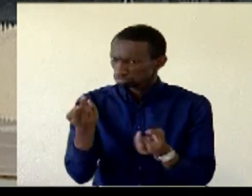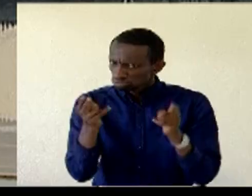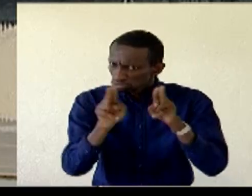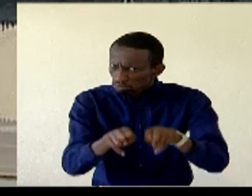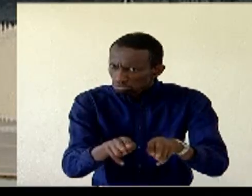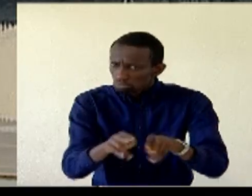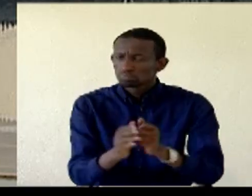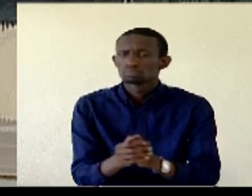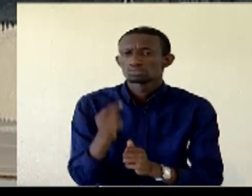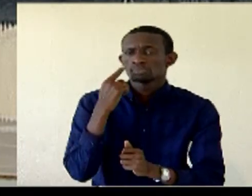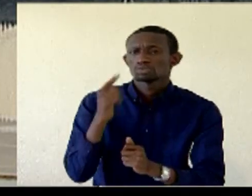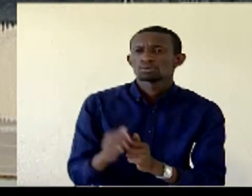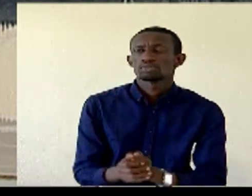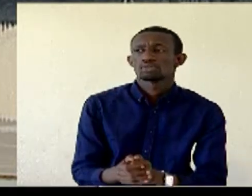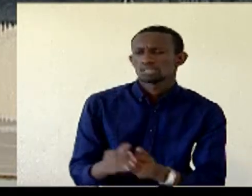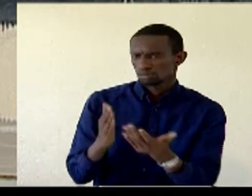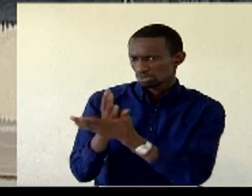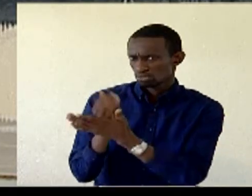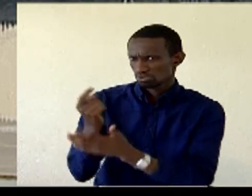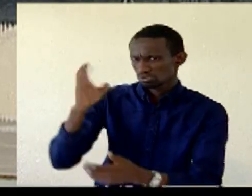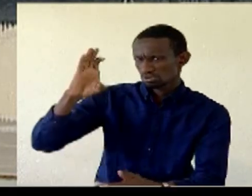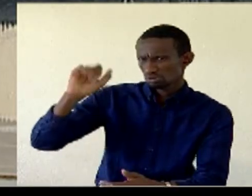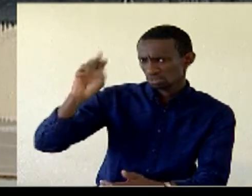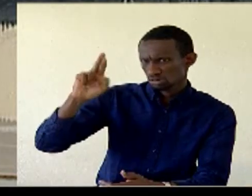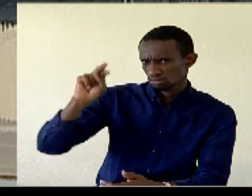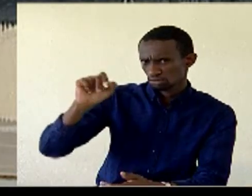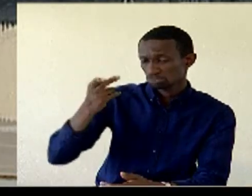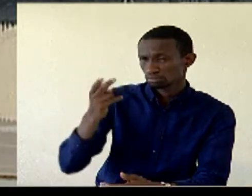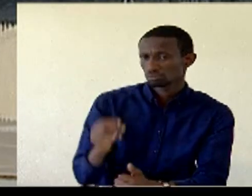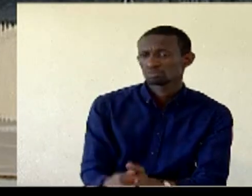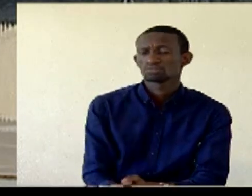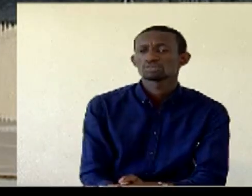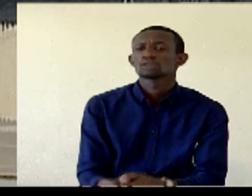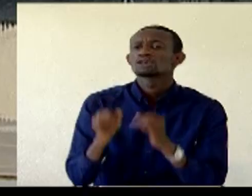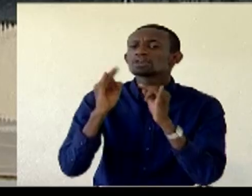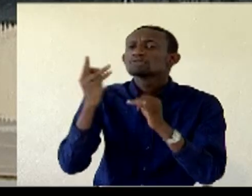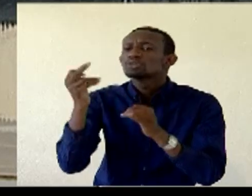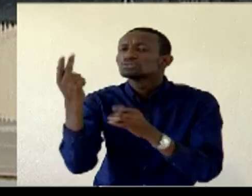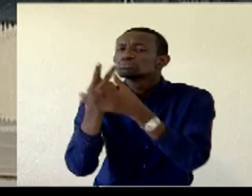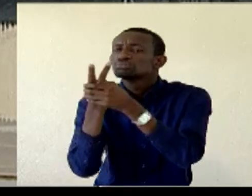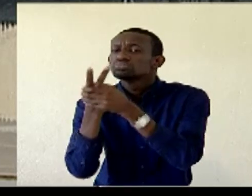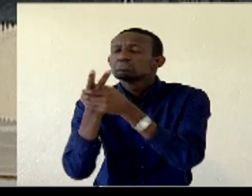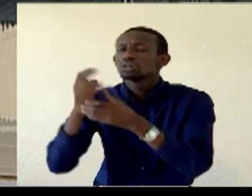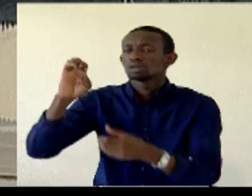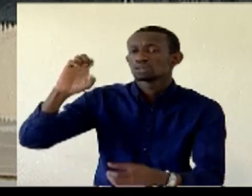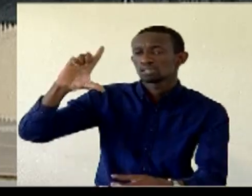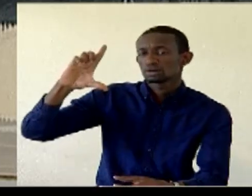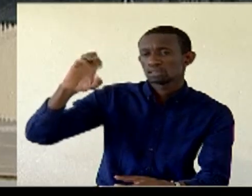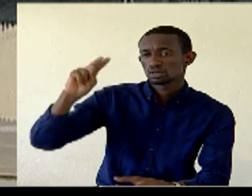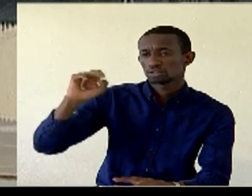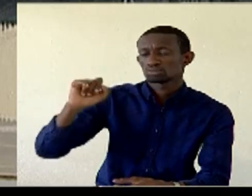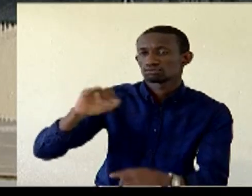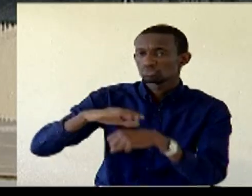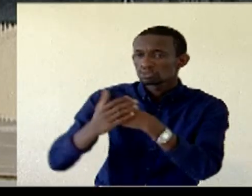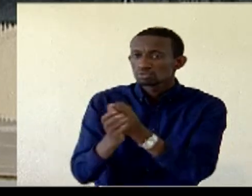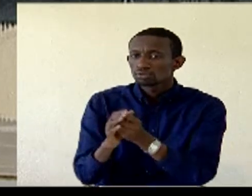you'll have, because here, this carbon, when these electrons rearrange and form, so they will form a double bond. So this double bond, it